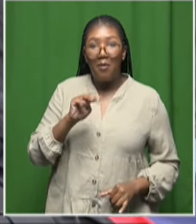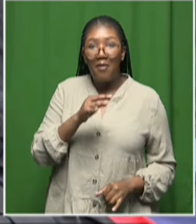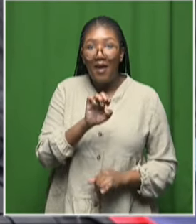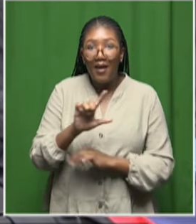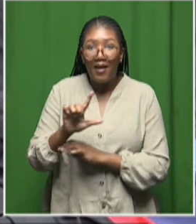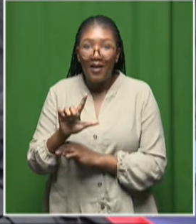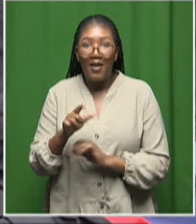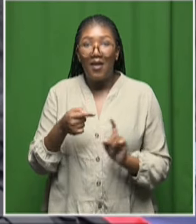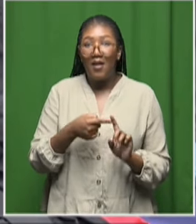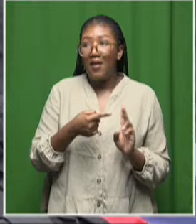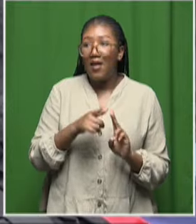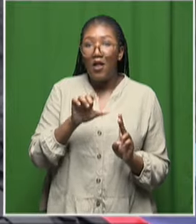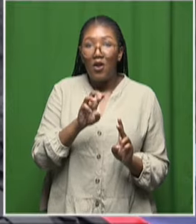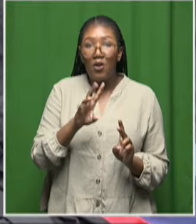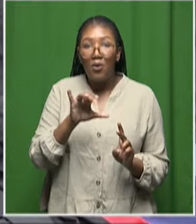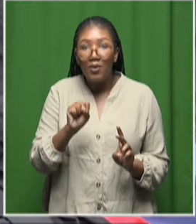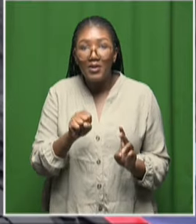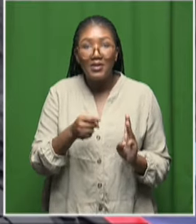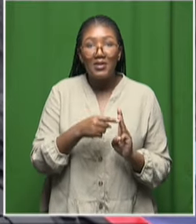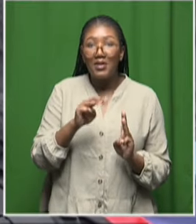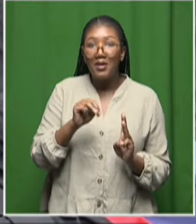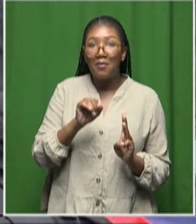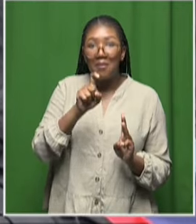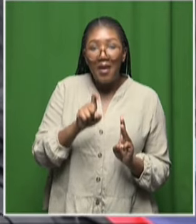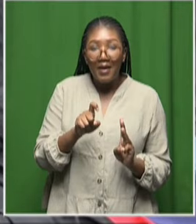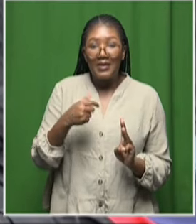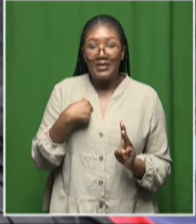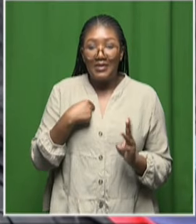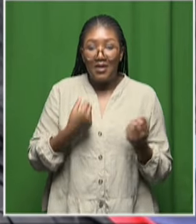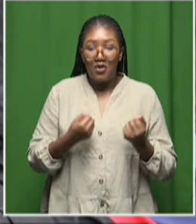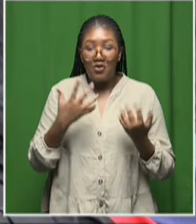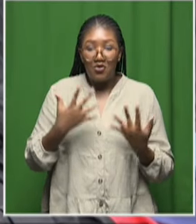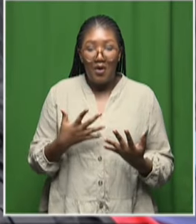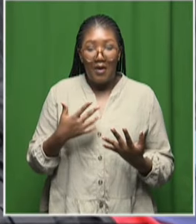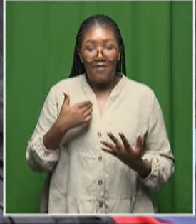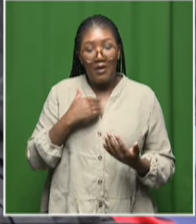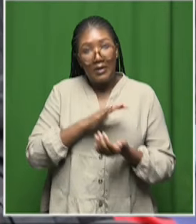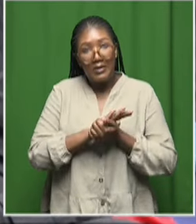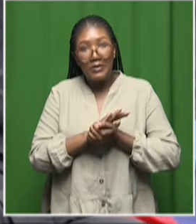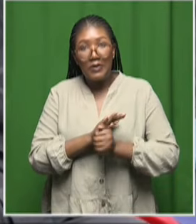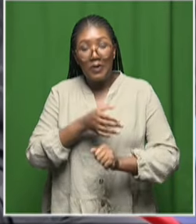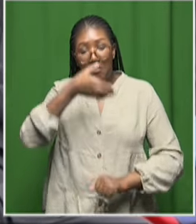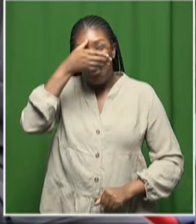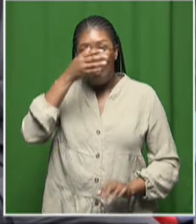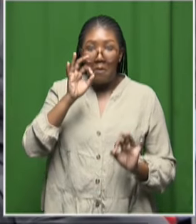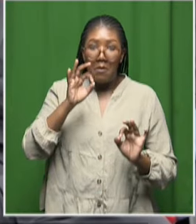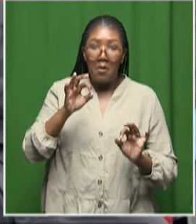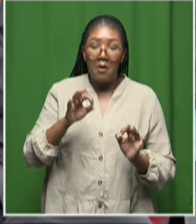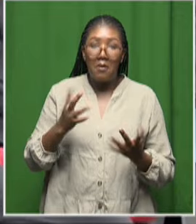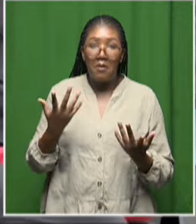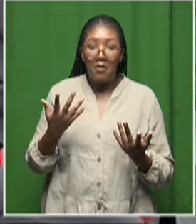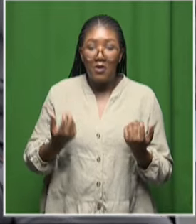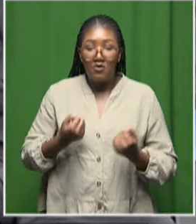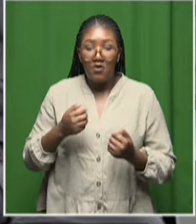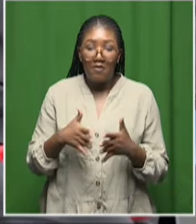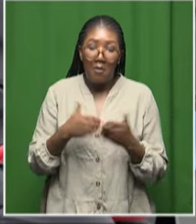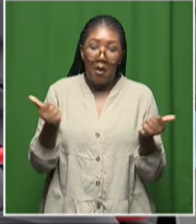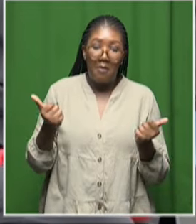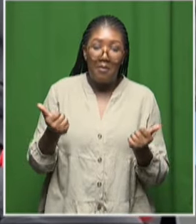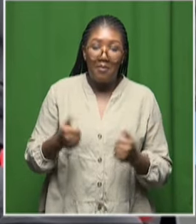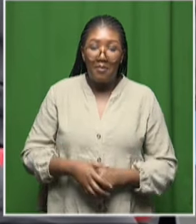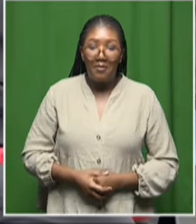Lewis Hamilton, Max Verstappen? What would you say are some of those challenges or difficulties that customers come with? I think it's